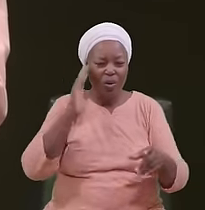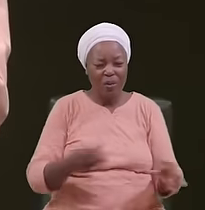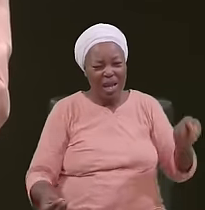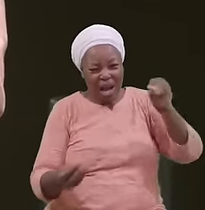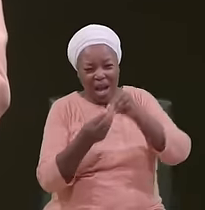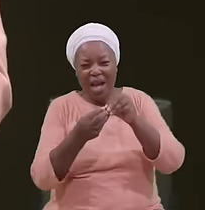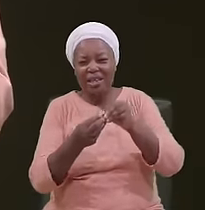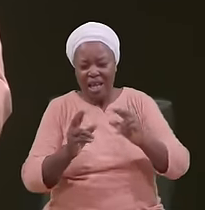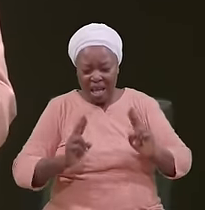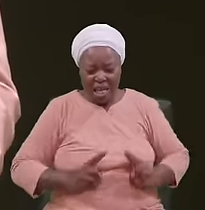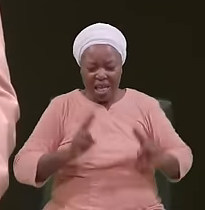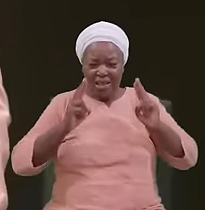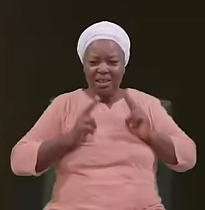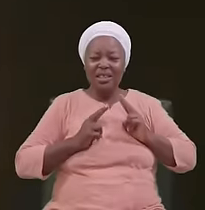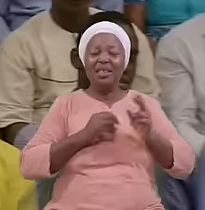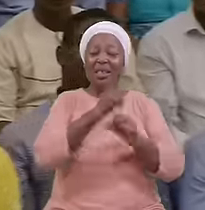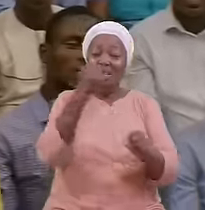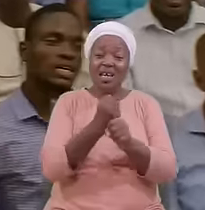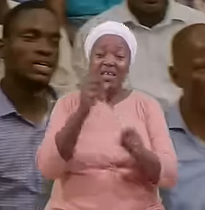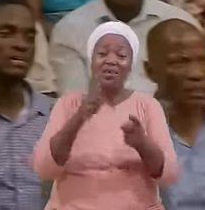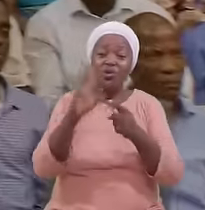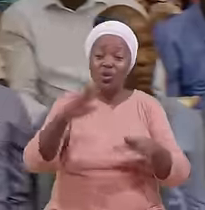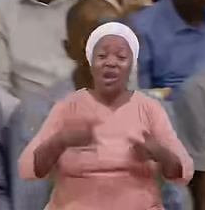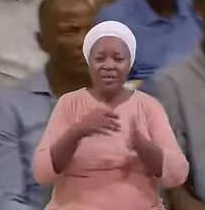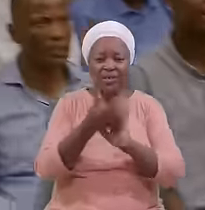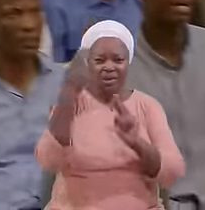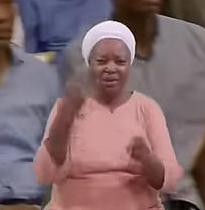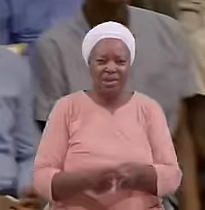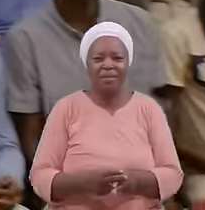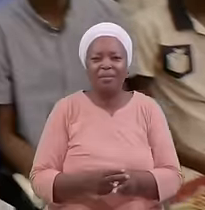healthy years to your life in Jesus' name.